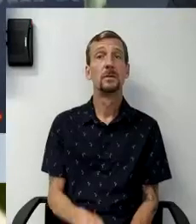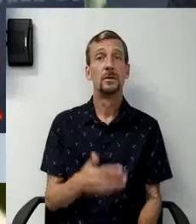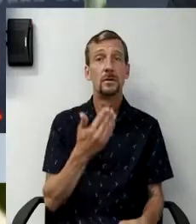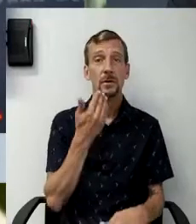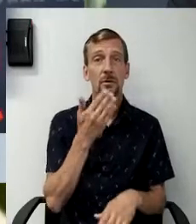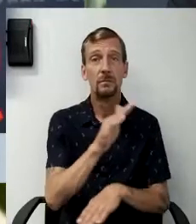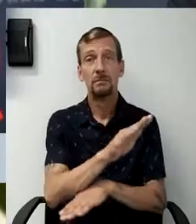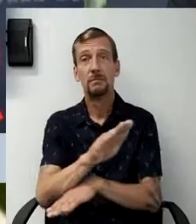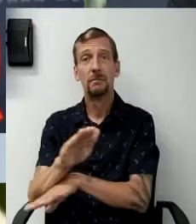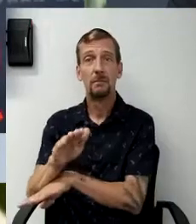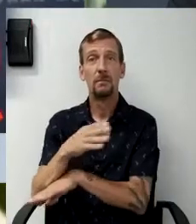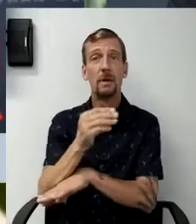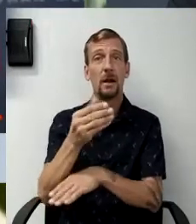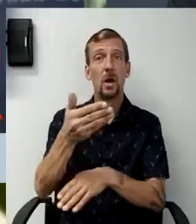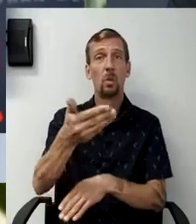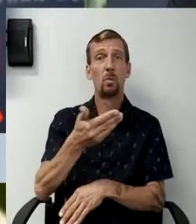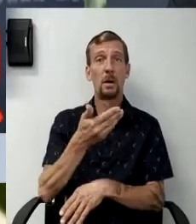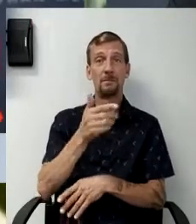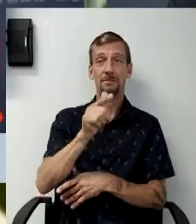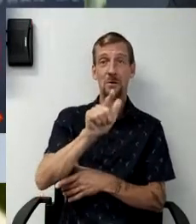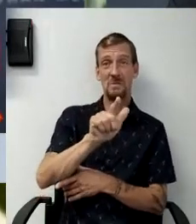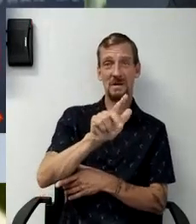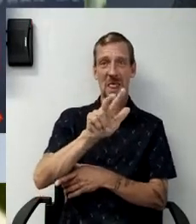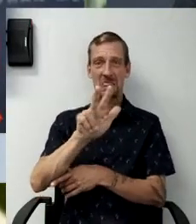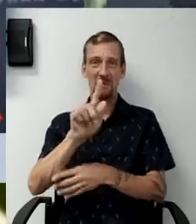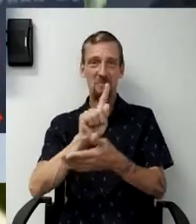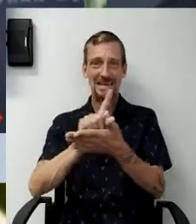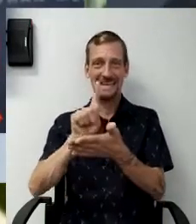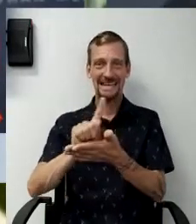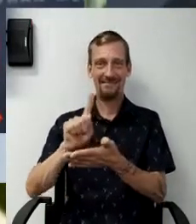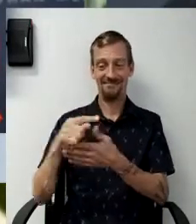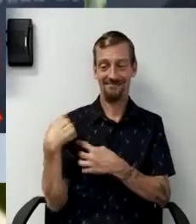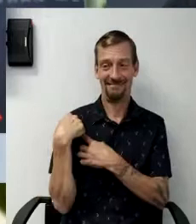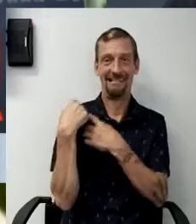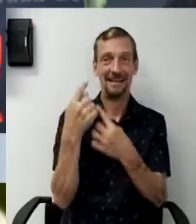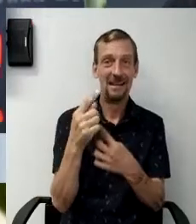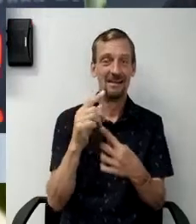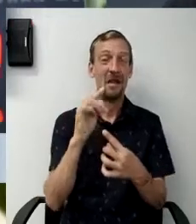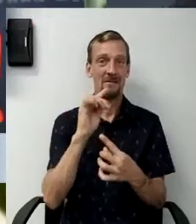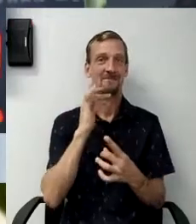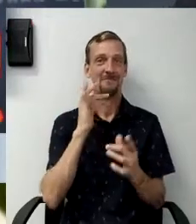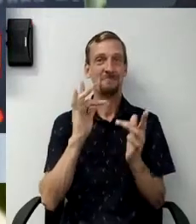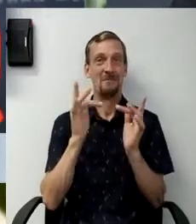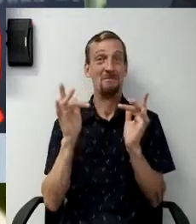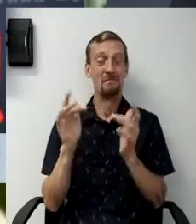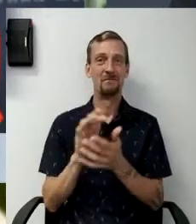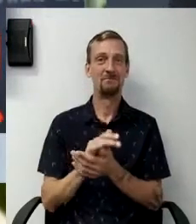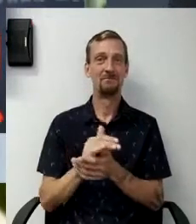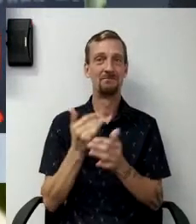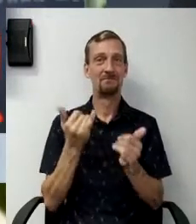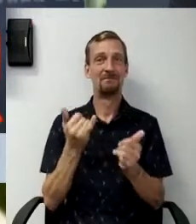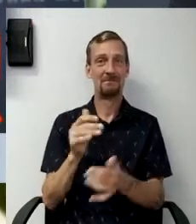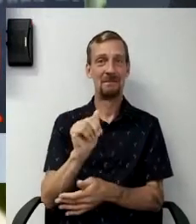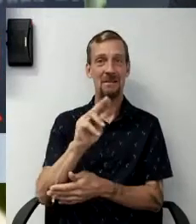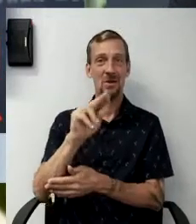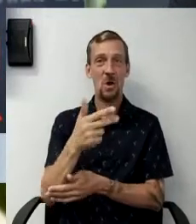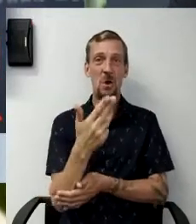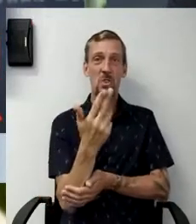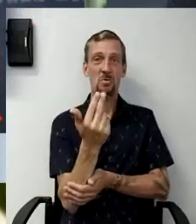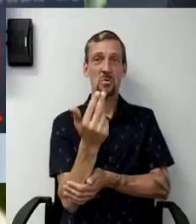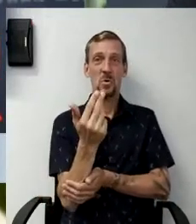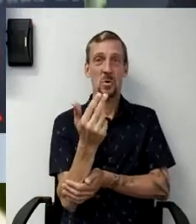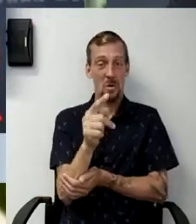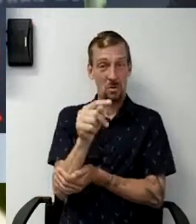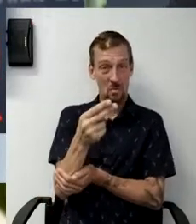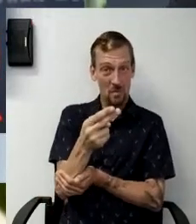Good afternoon and welcome to our 23rd weekly virtual webinar. Today is Thursday, August 13th, and we are so